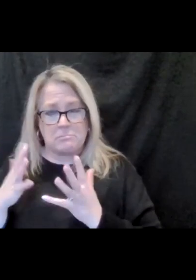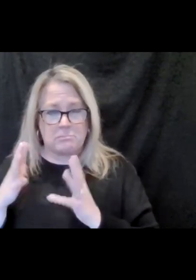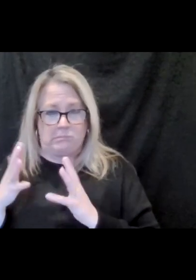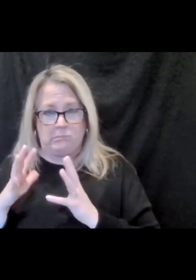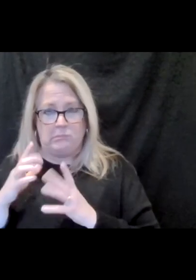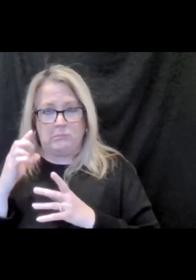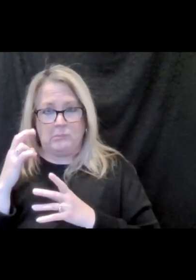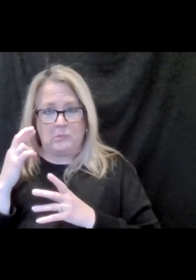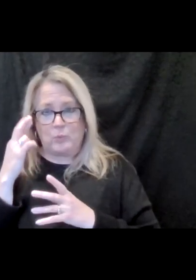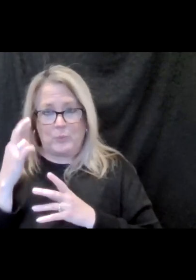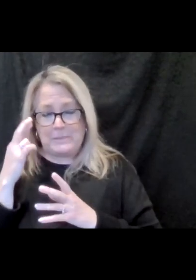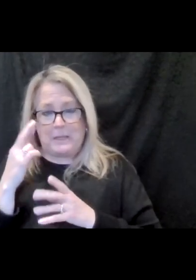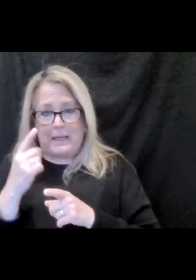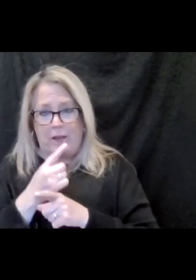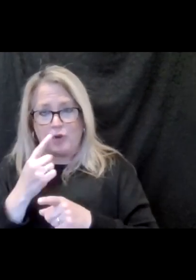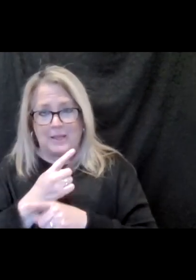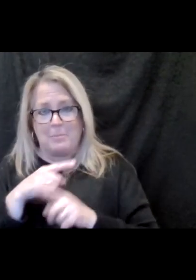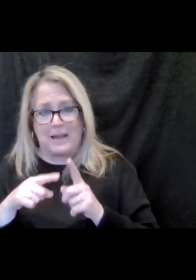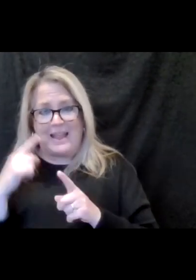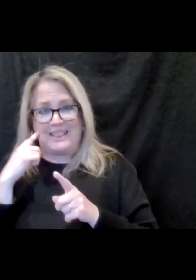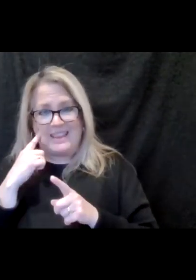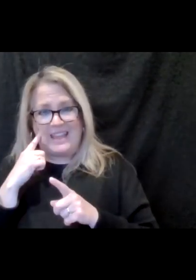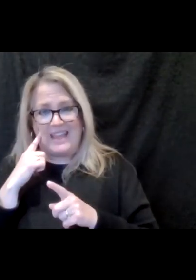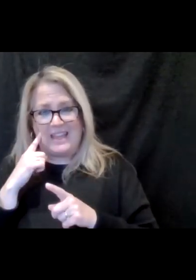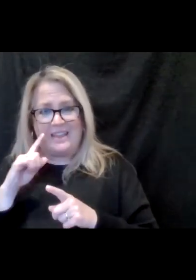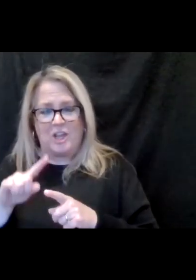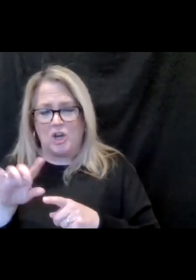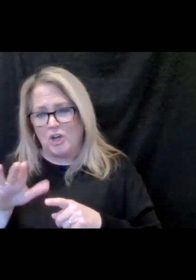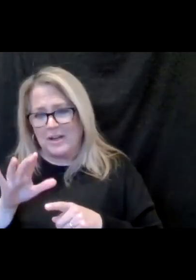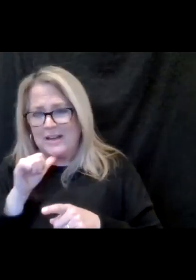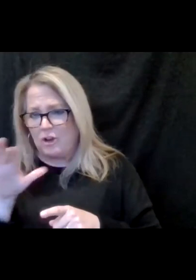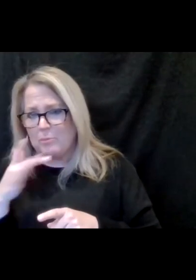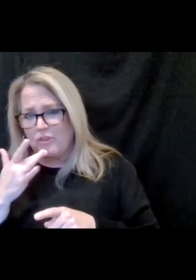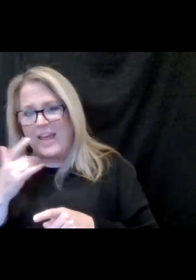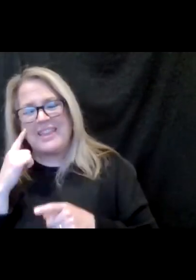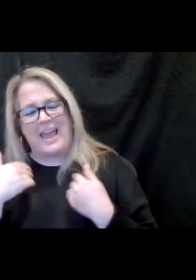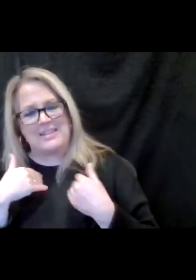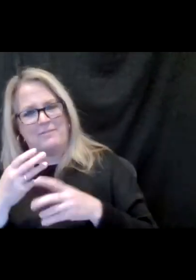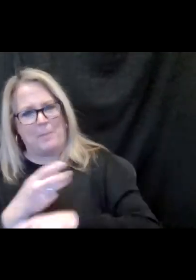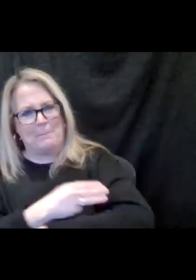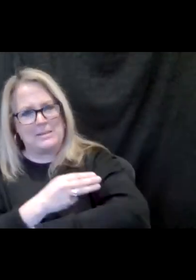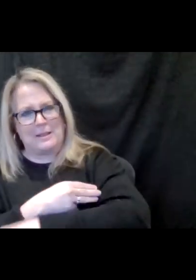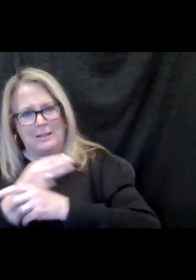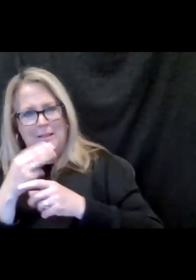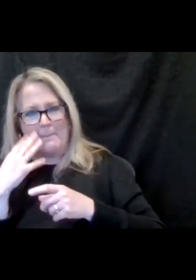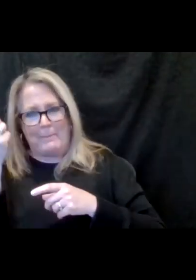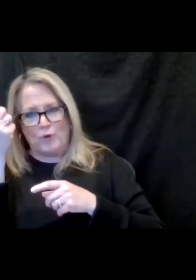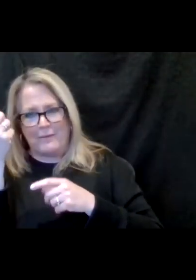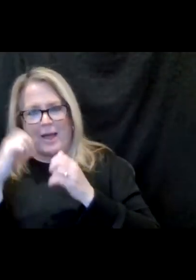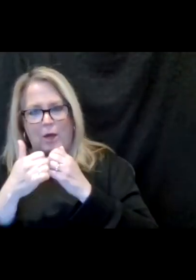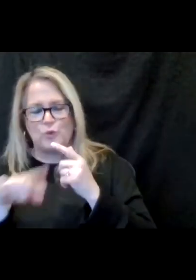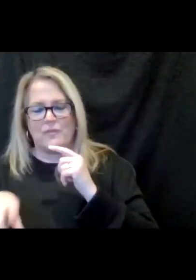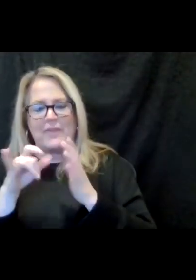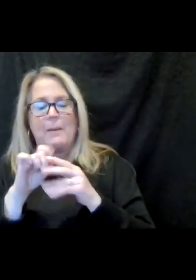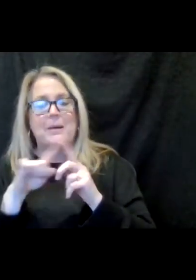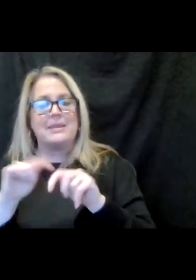accurately, but I believe they're her very preferred. She kind of has them by muscle memory as to how to find them. But her